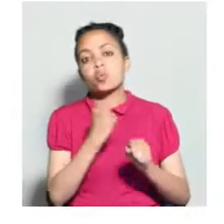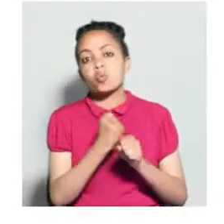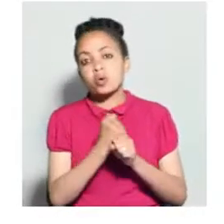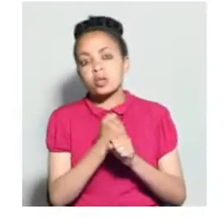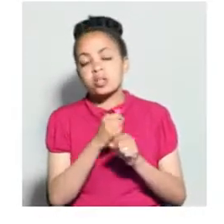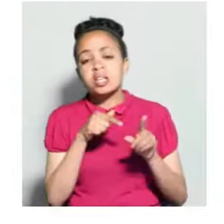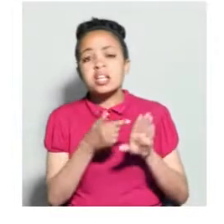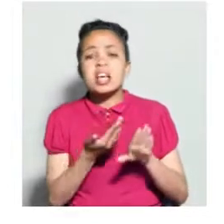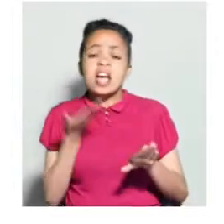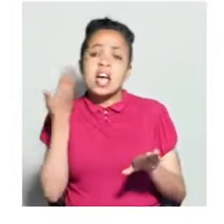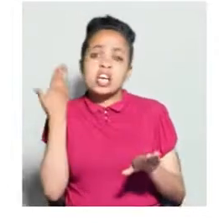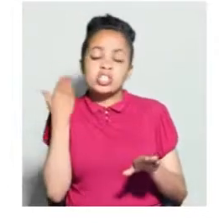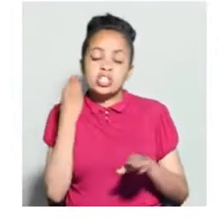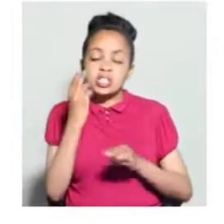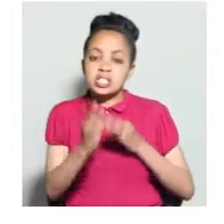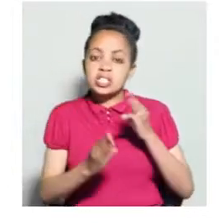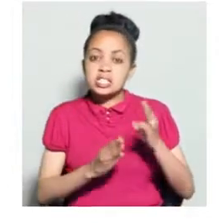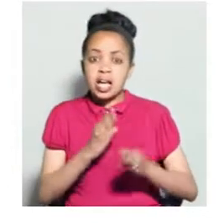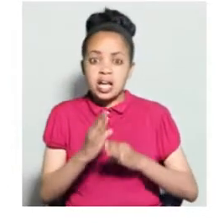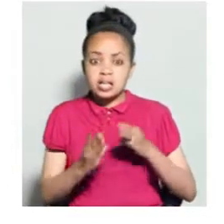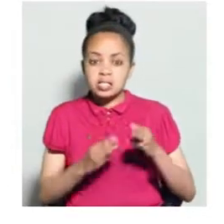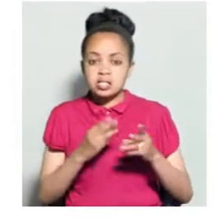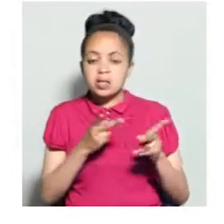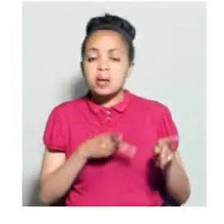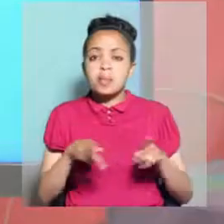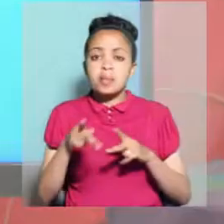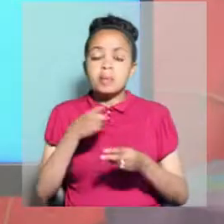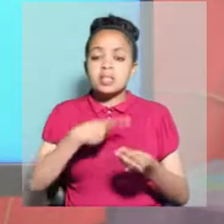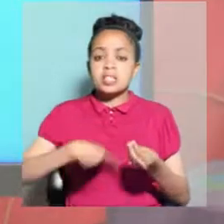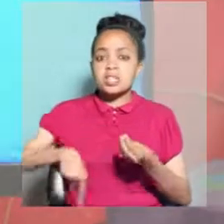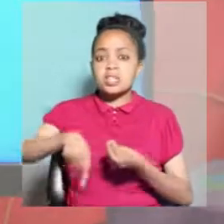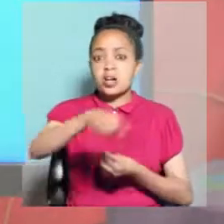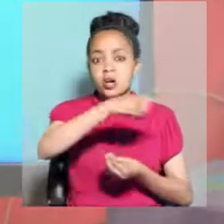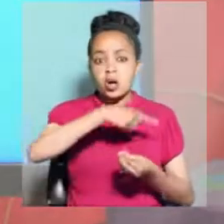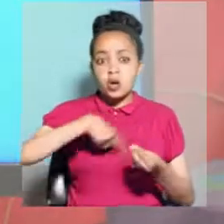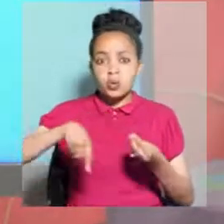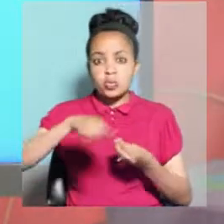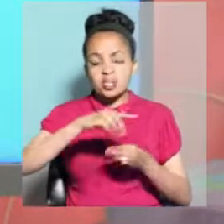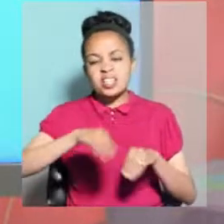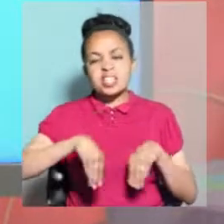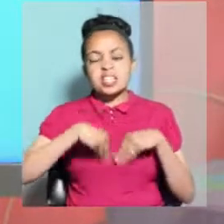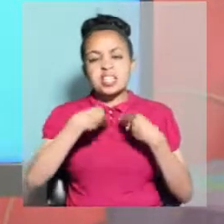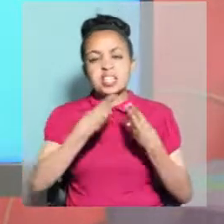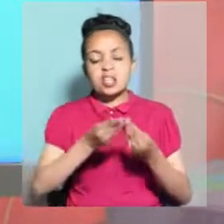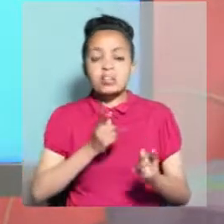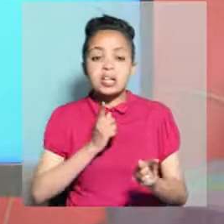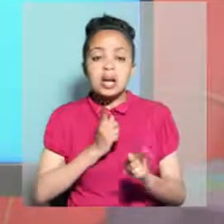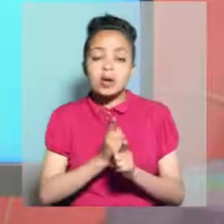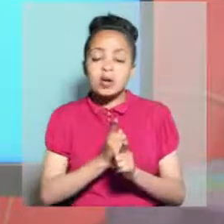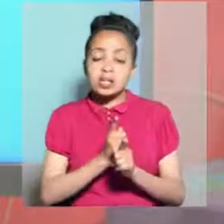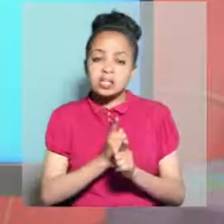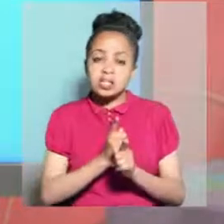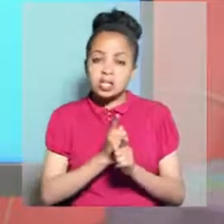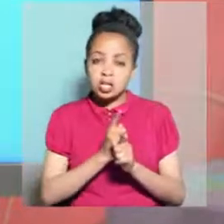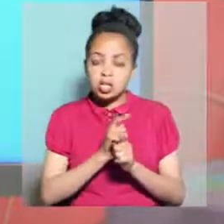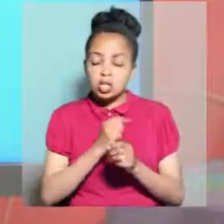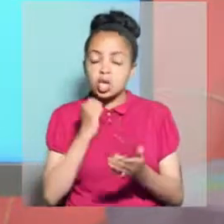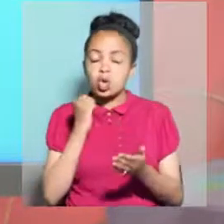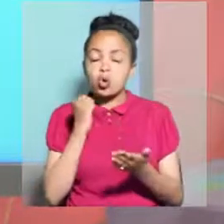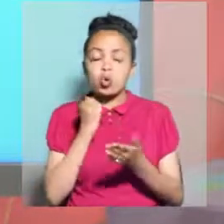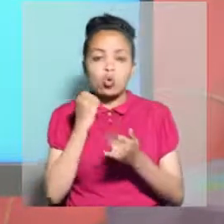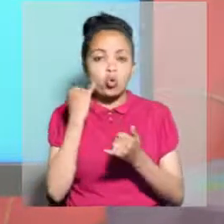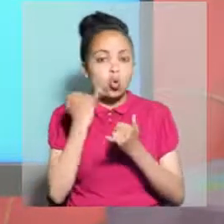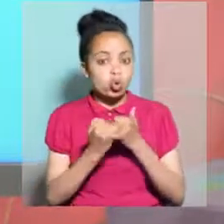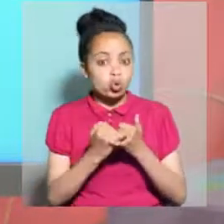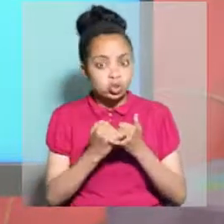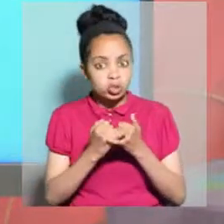in ancient science, people see their surrounding and they give directly a conclusion what they observe